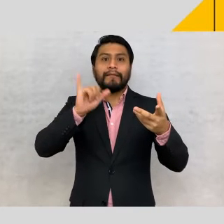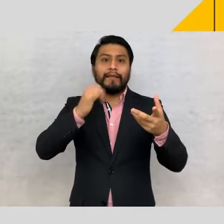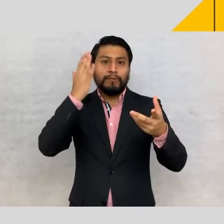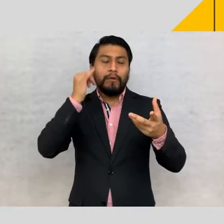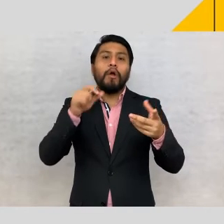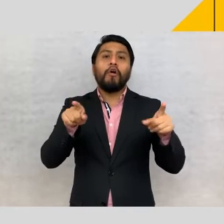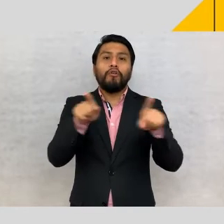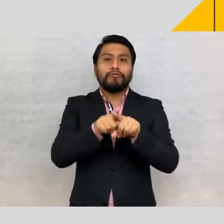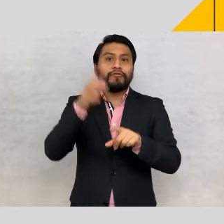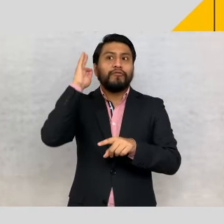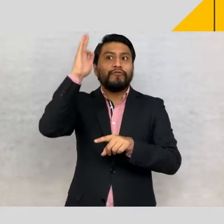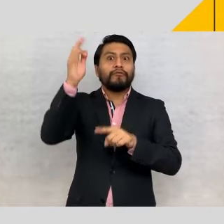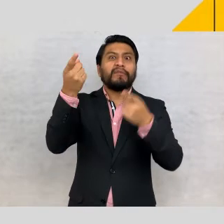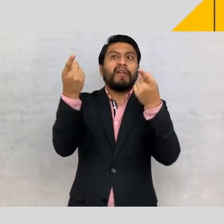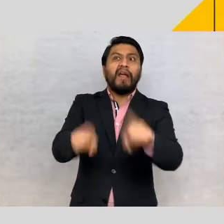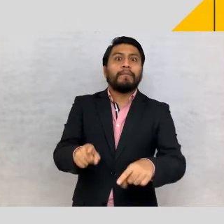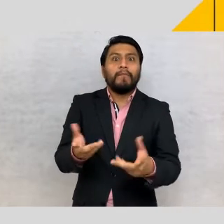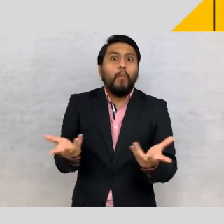future dimension.